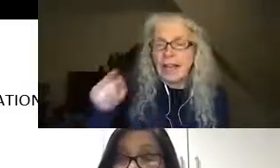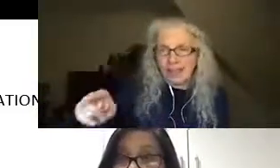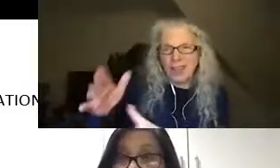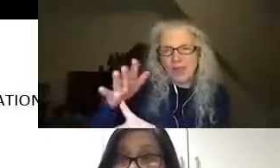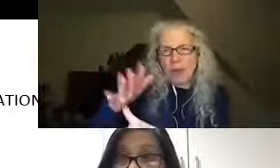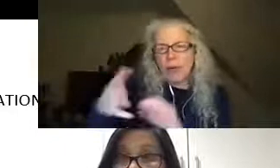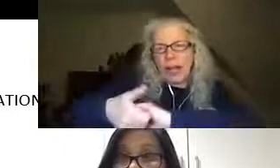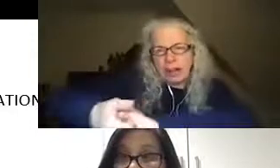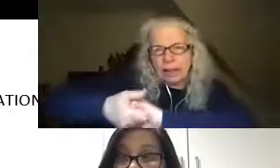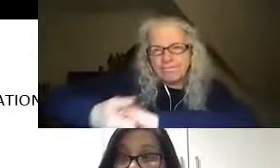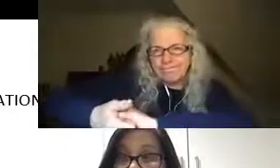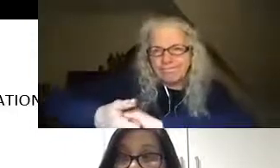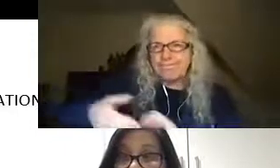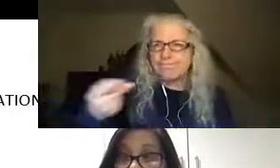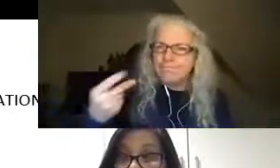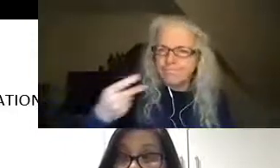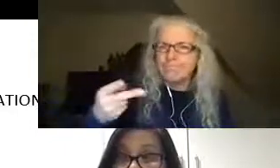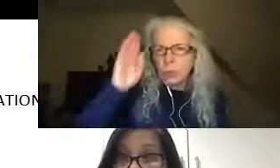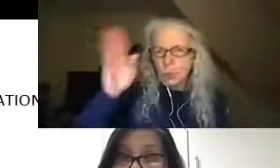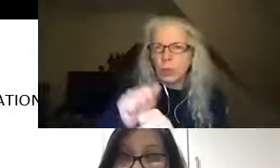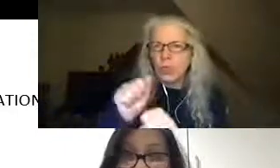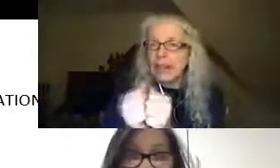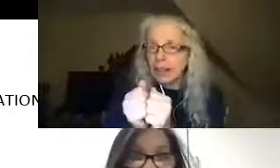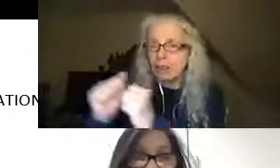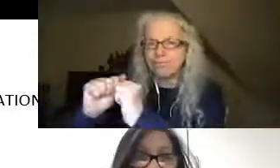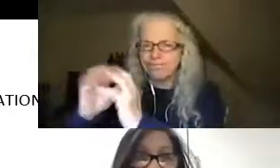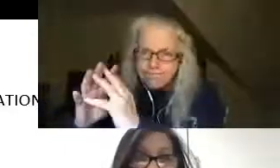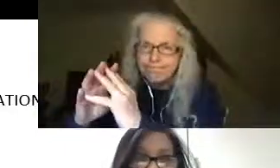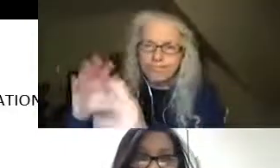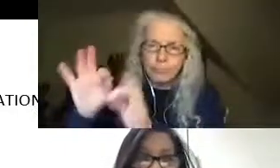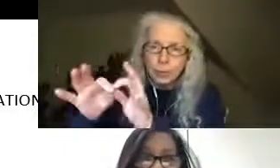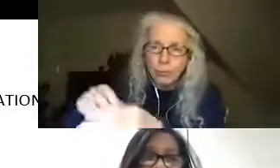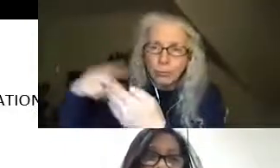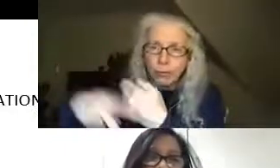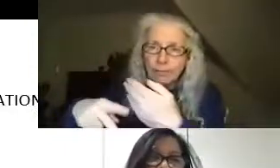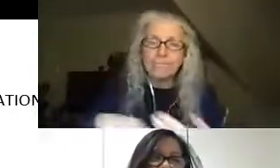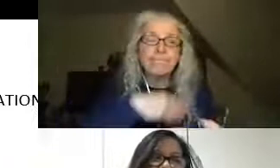in establishing the interpreter program. Next slide.